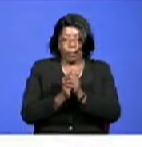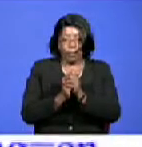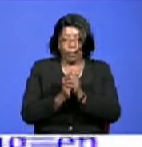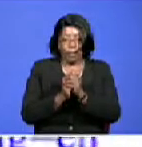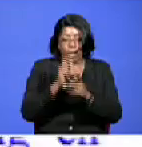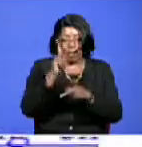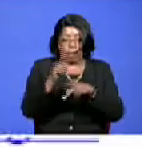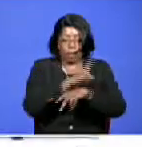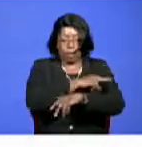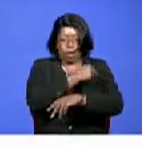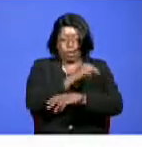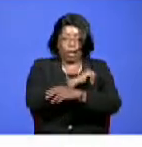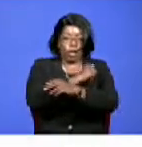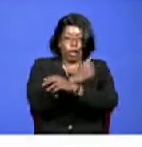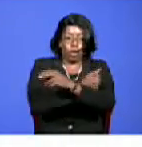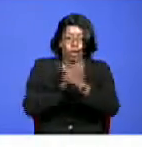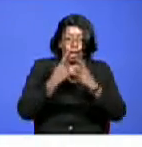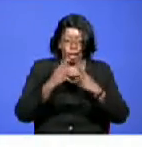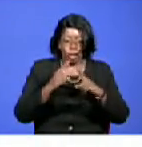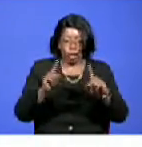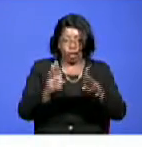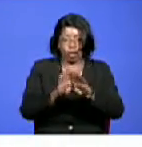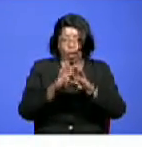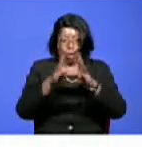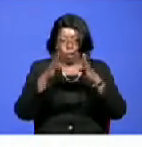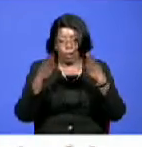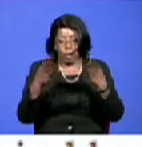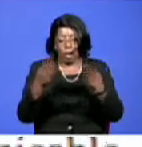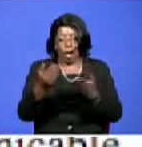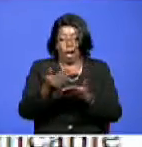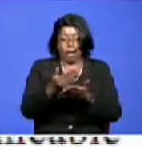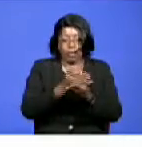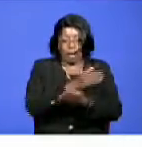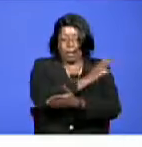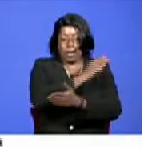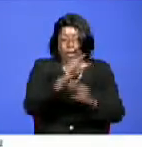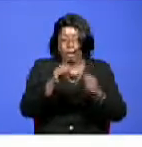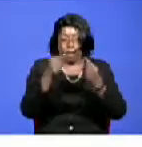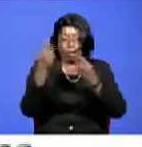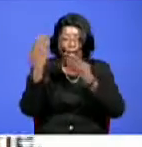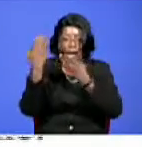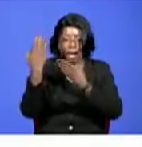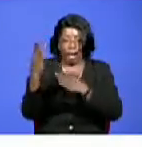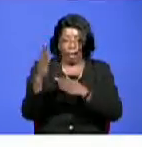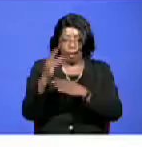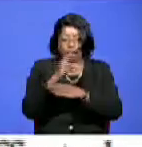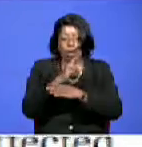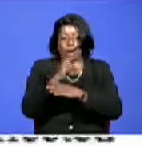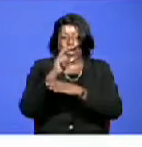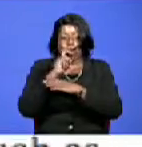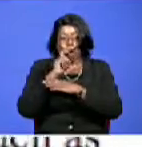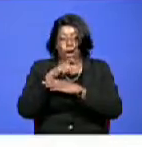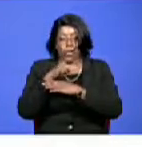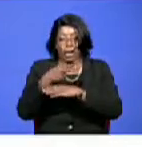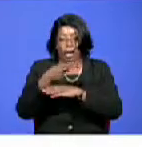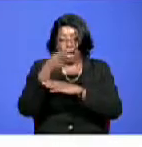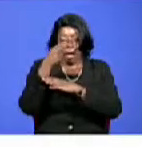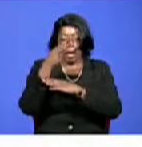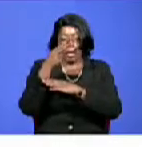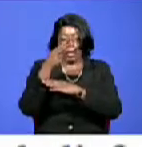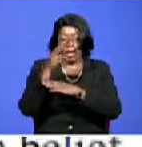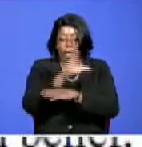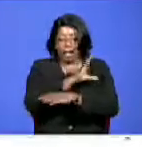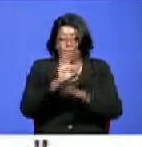Meanwhile, the Public Hospitals Authority announcing the reopening of several clinics in Grand Bahama. The Hawksbill and 8 Mile Rock clinics